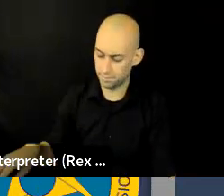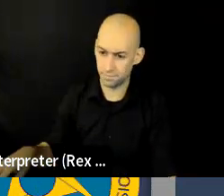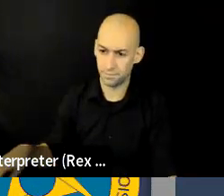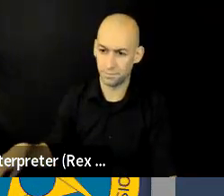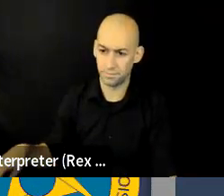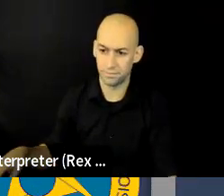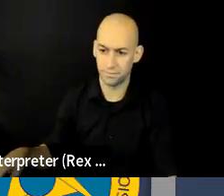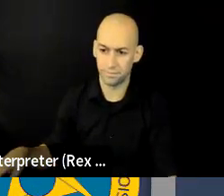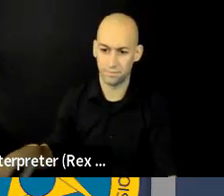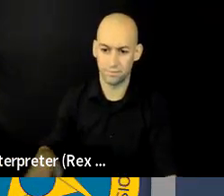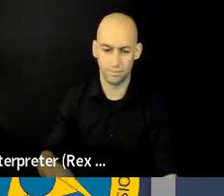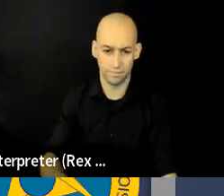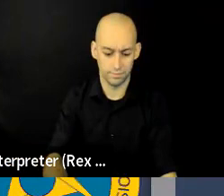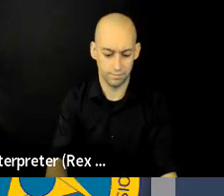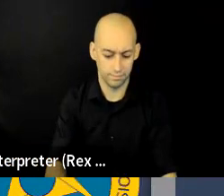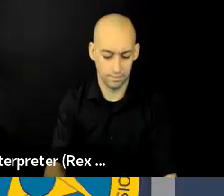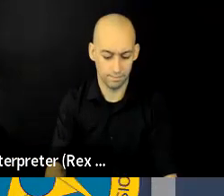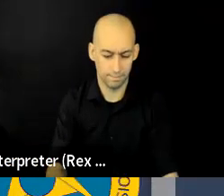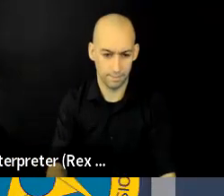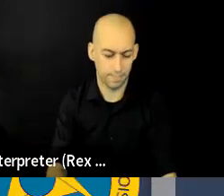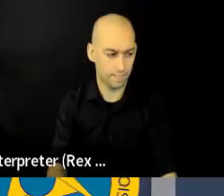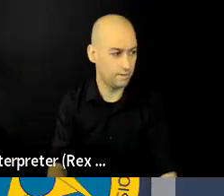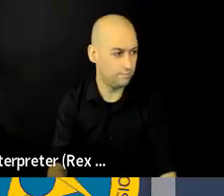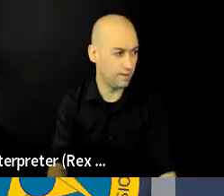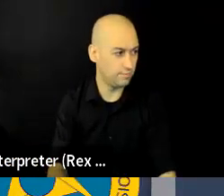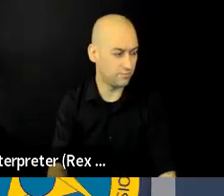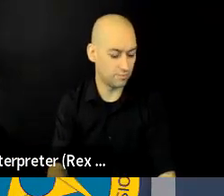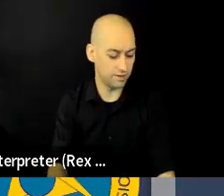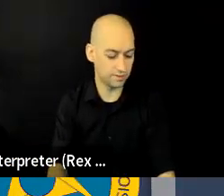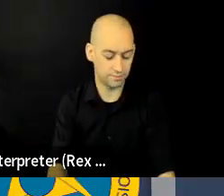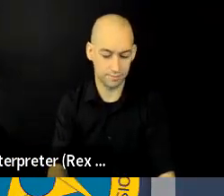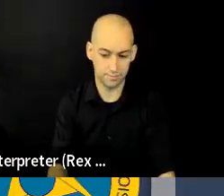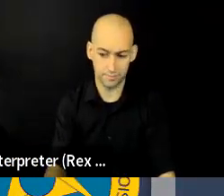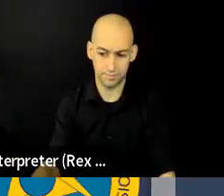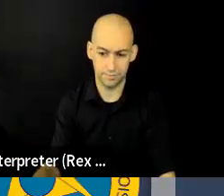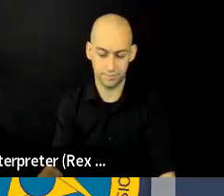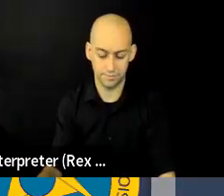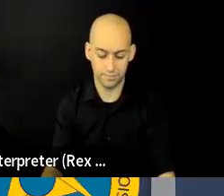67 Highway Improvements Project in San Diego County and to program